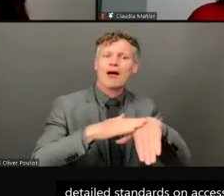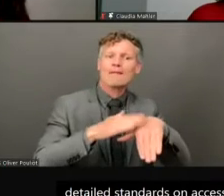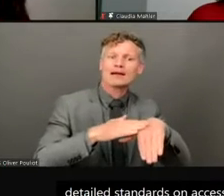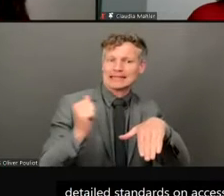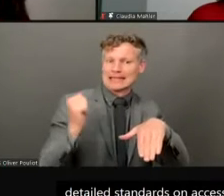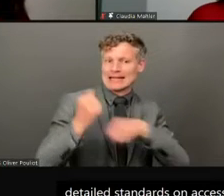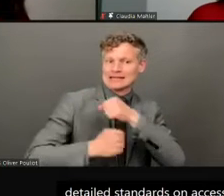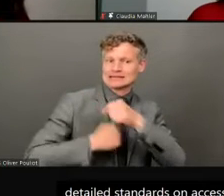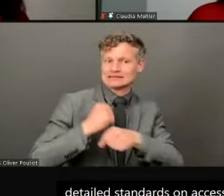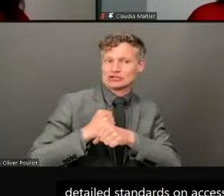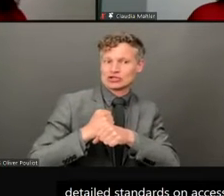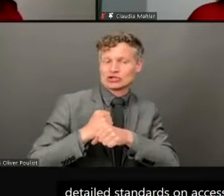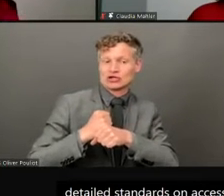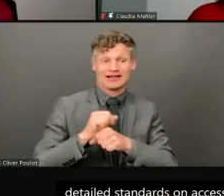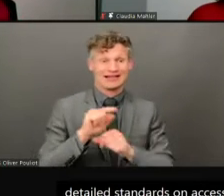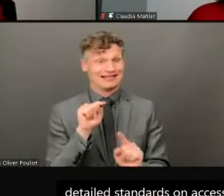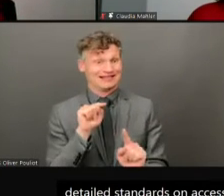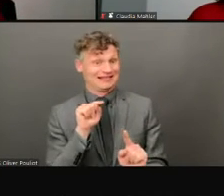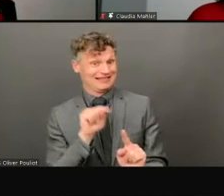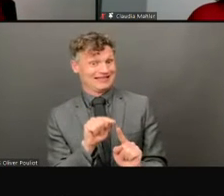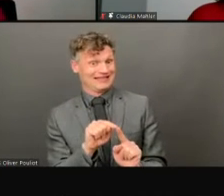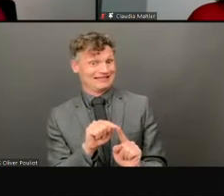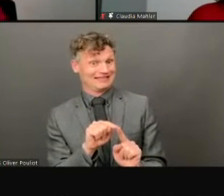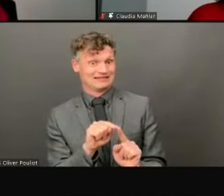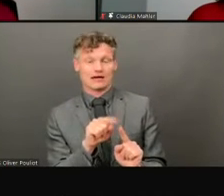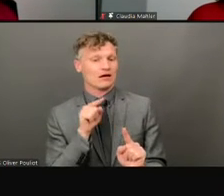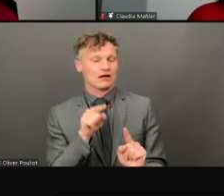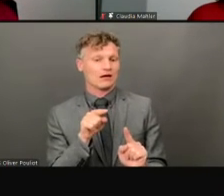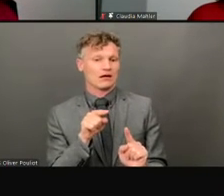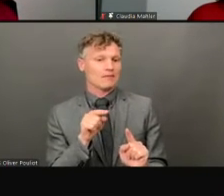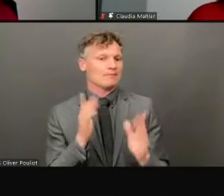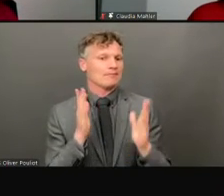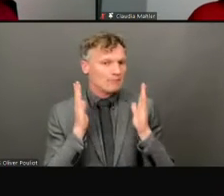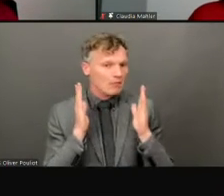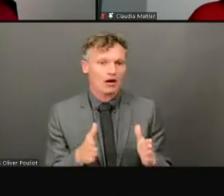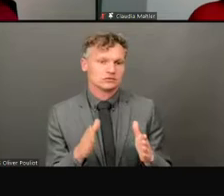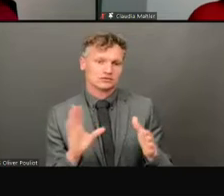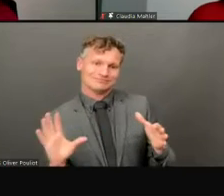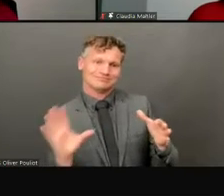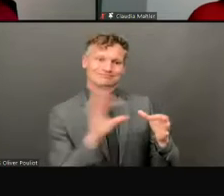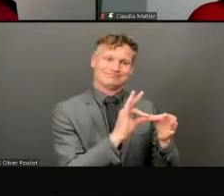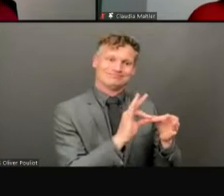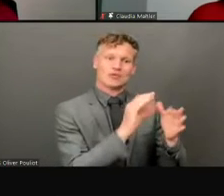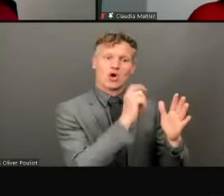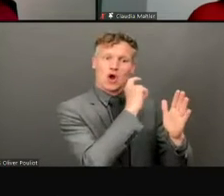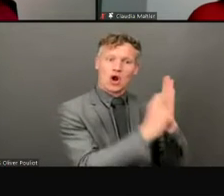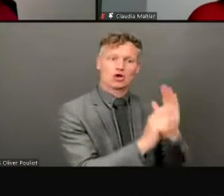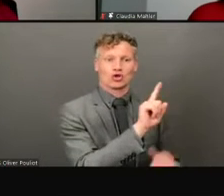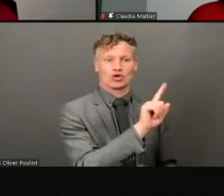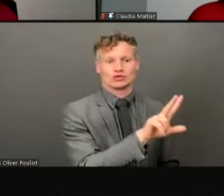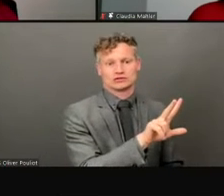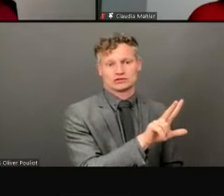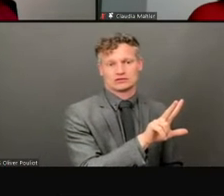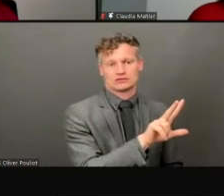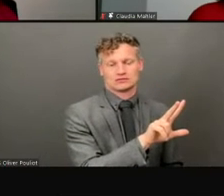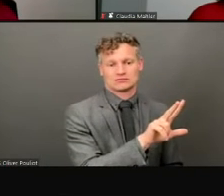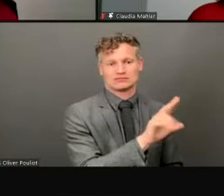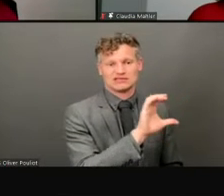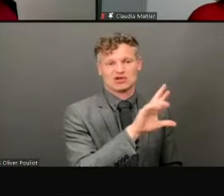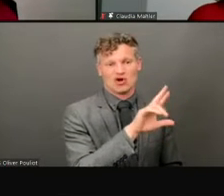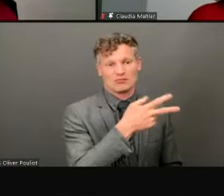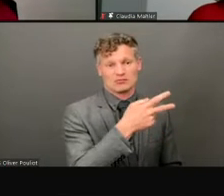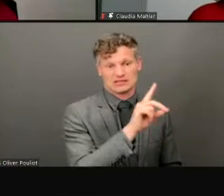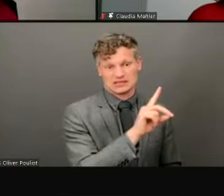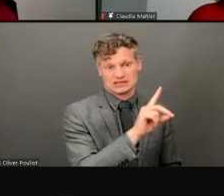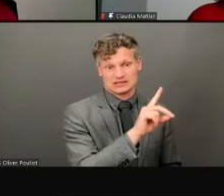been possible without the trigger of Article 13 of the Disability Convention. Now, I would see